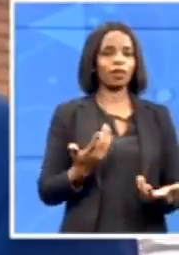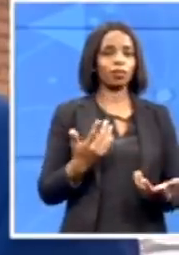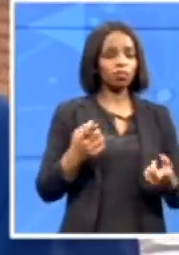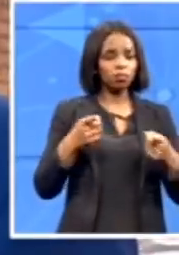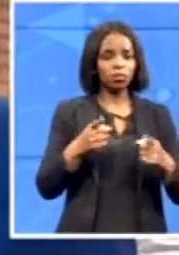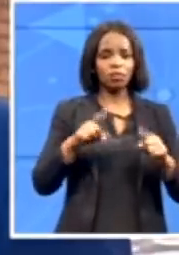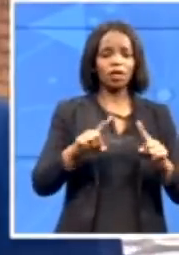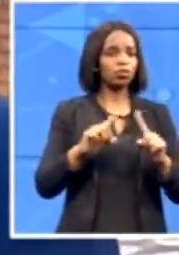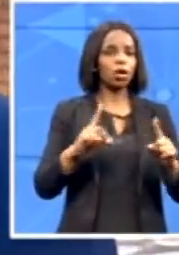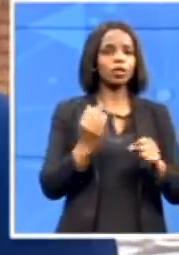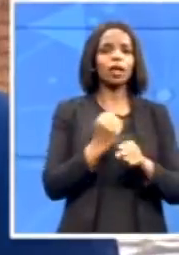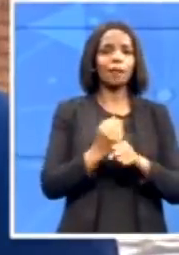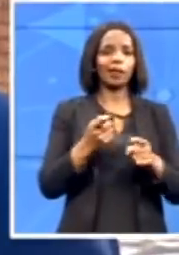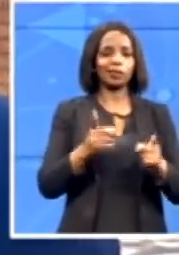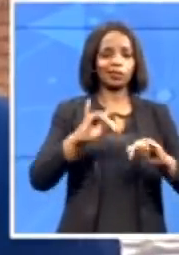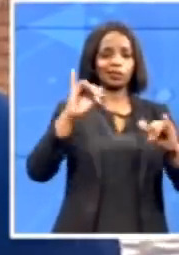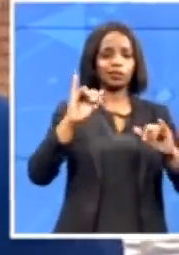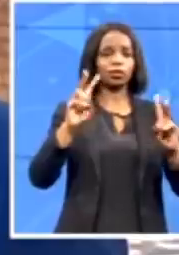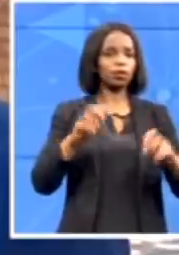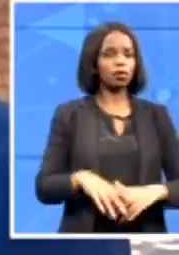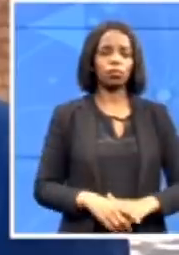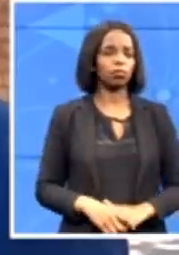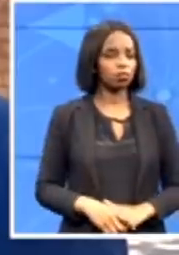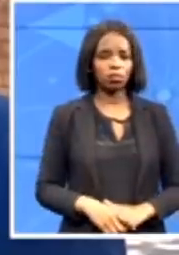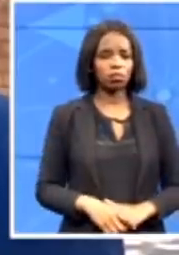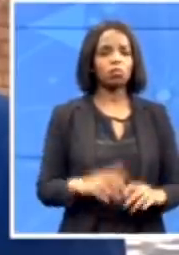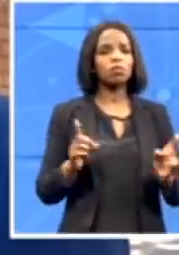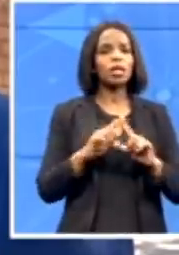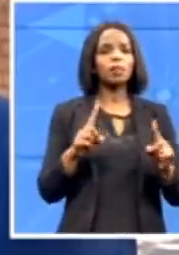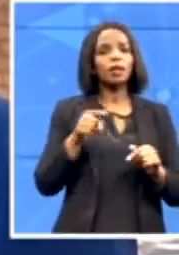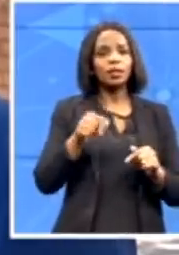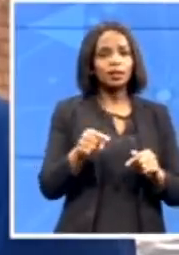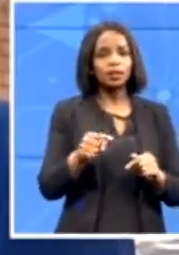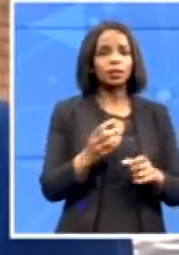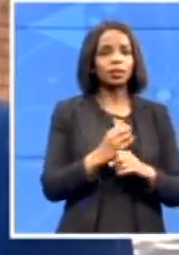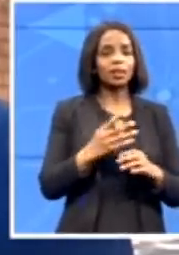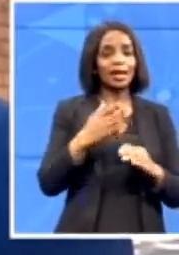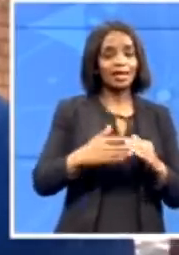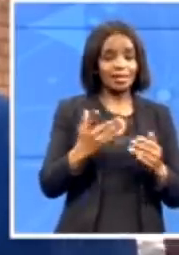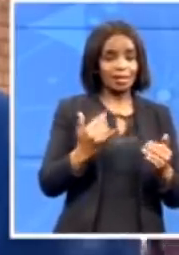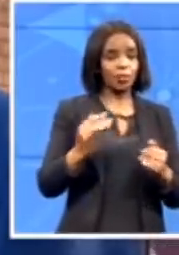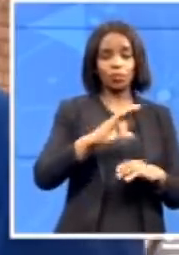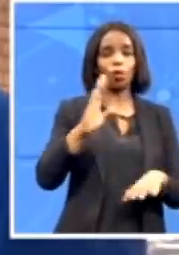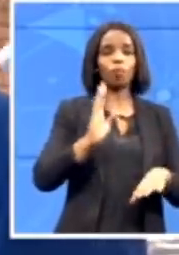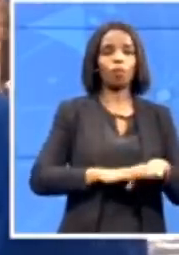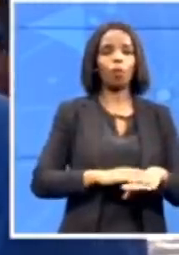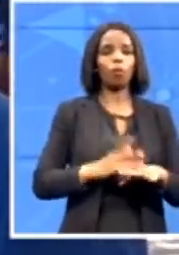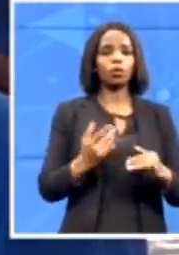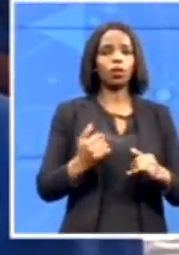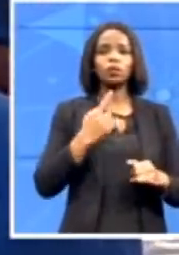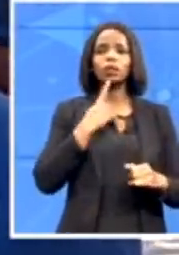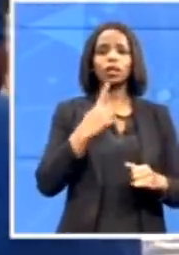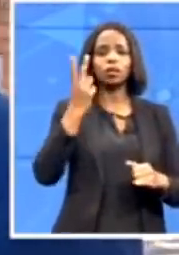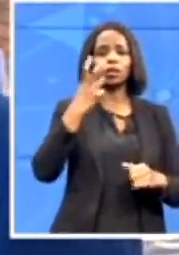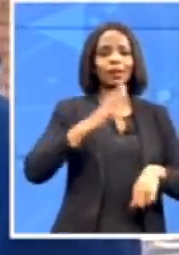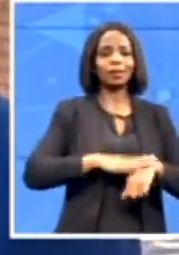the trial has started and ended, it is not going to matter anymore as to whether the title to prosecute was there or not. So in order for us to deal